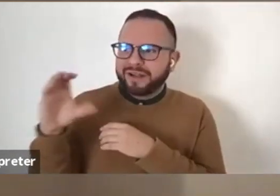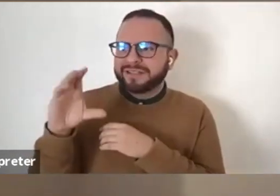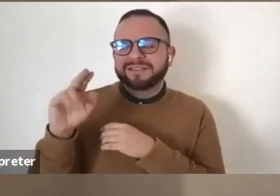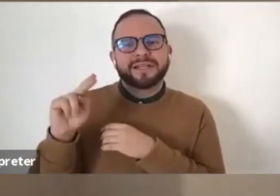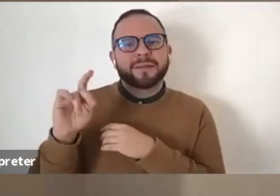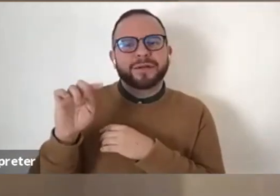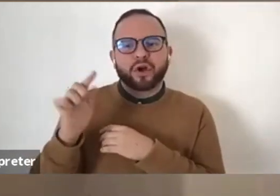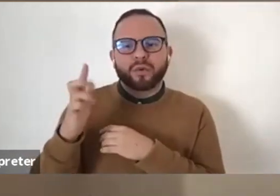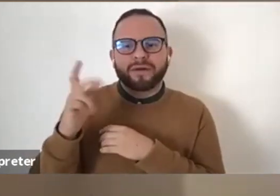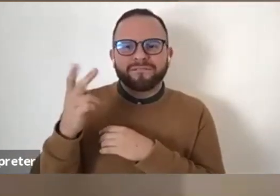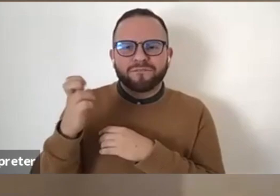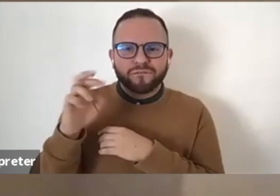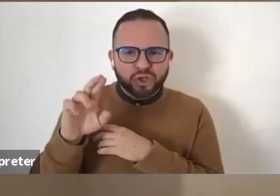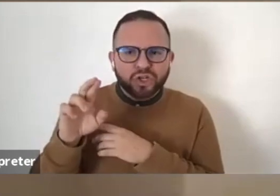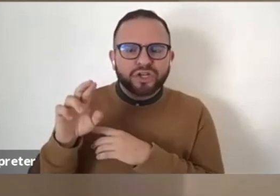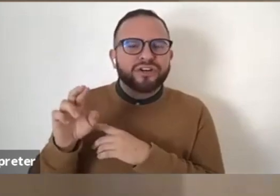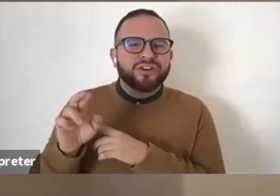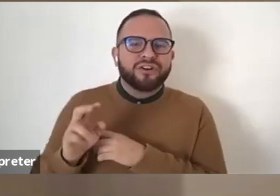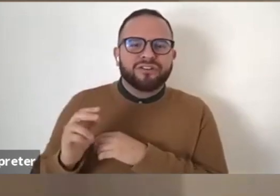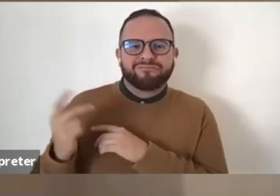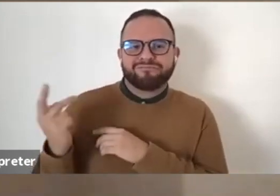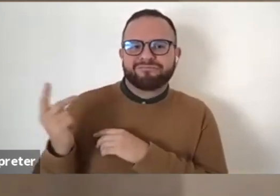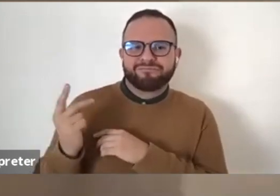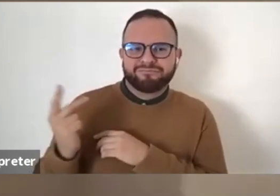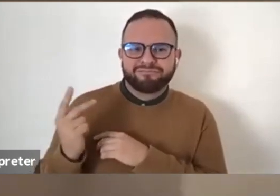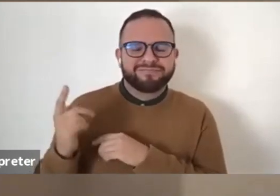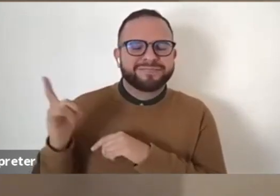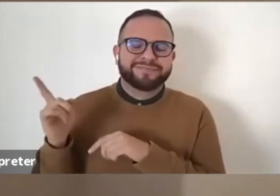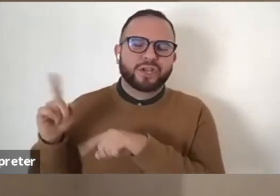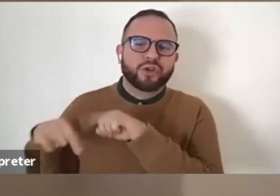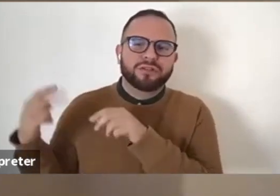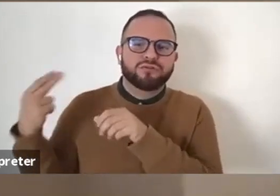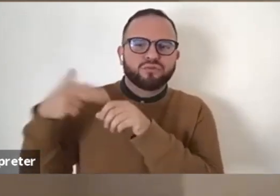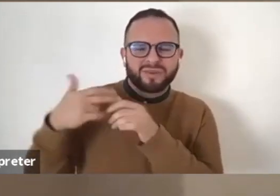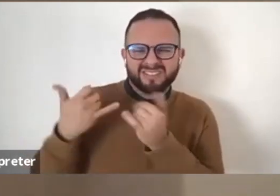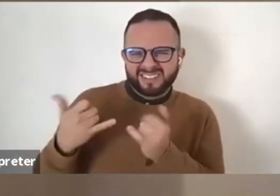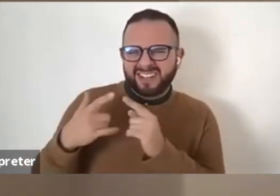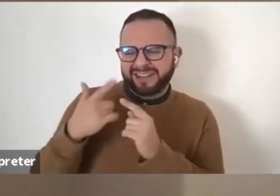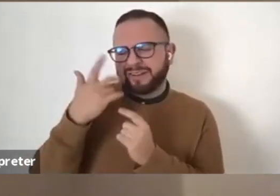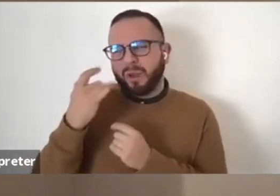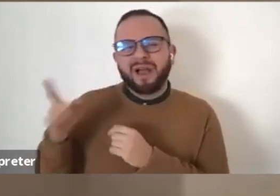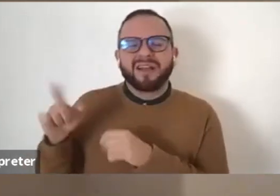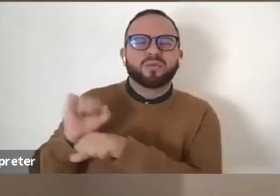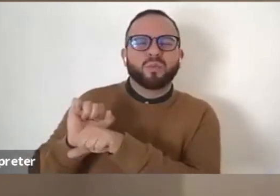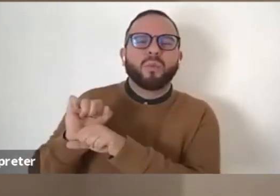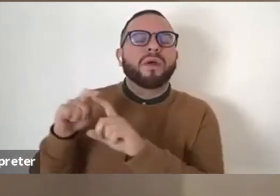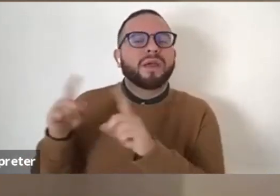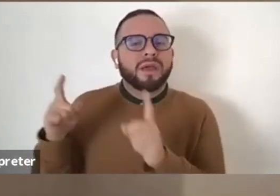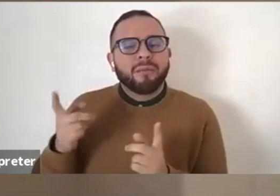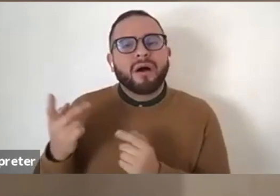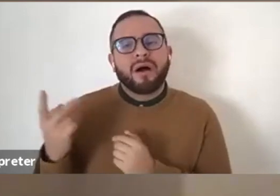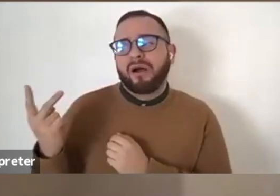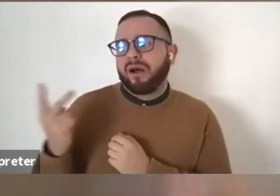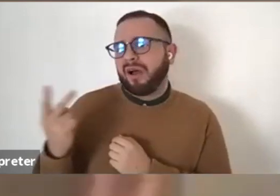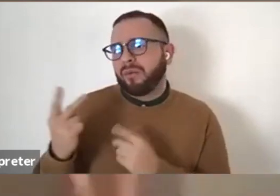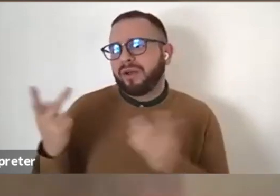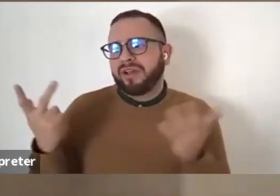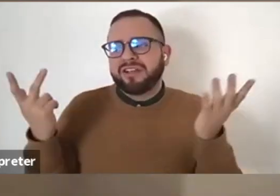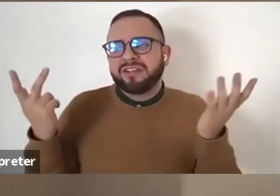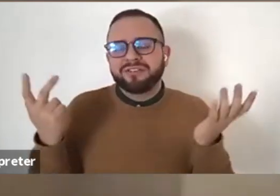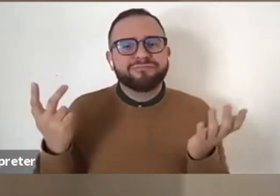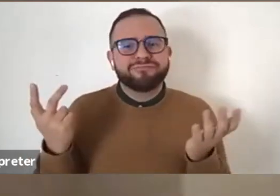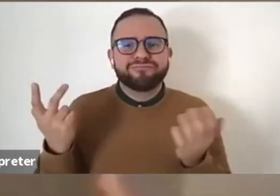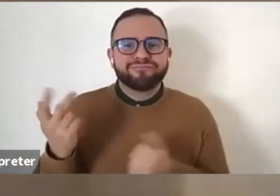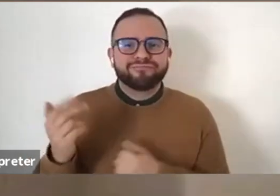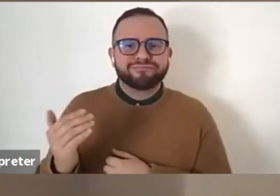Michał, who actually cannot be with us today because he's working, we just know the